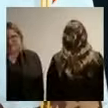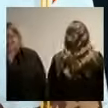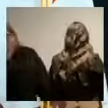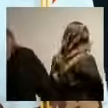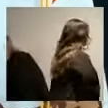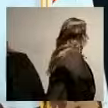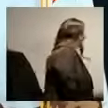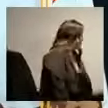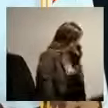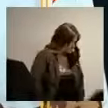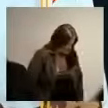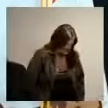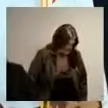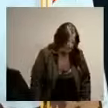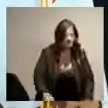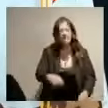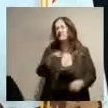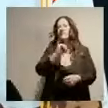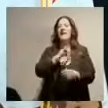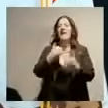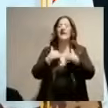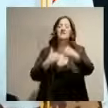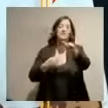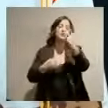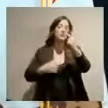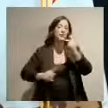the details of that.